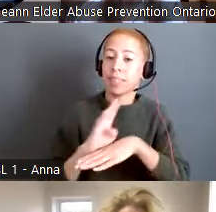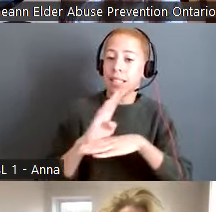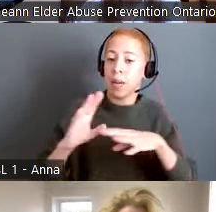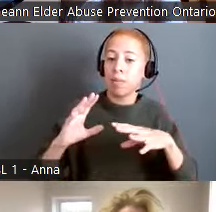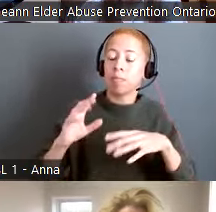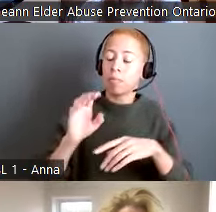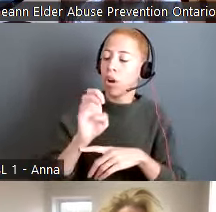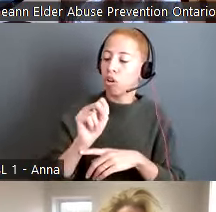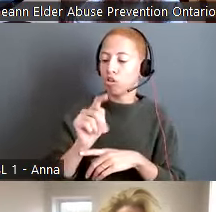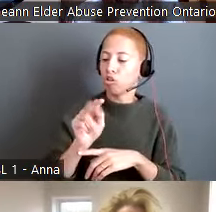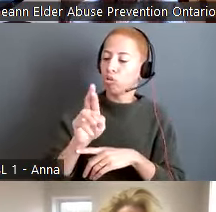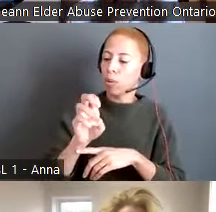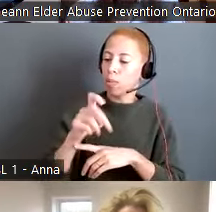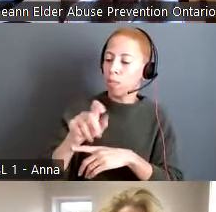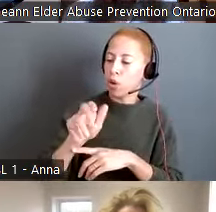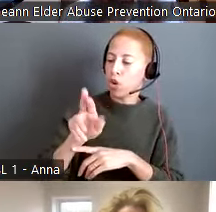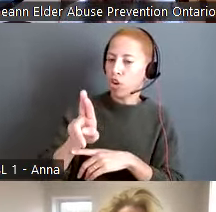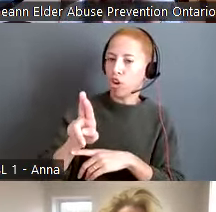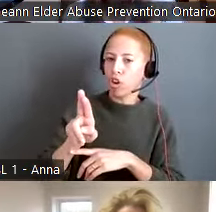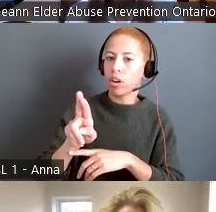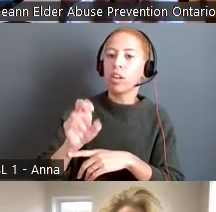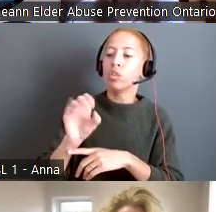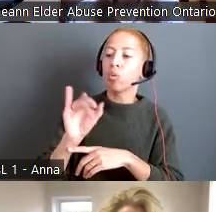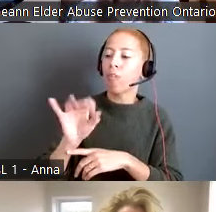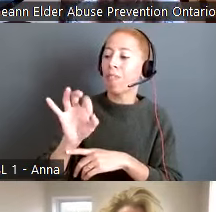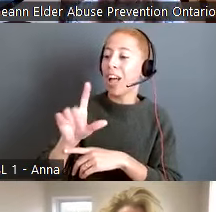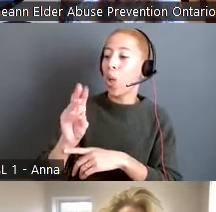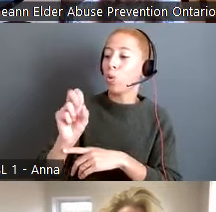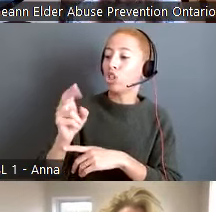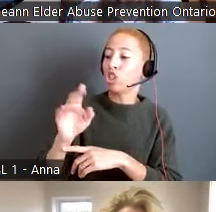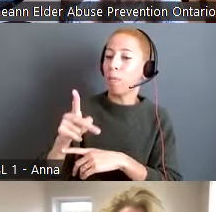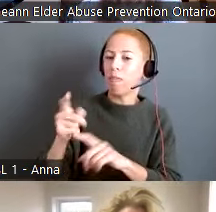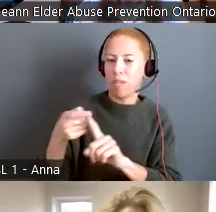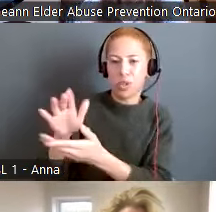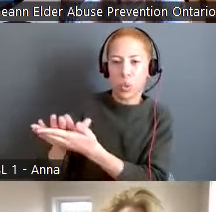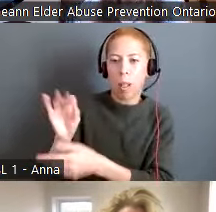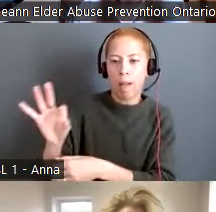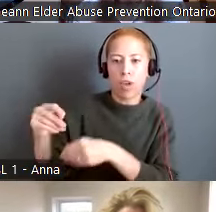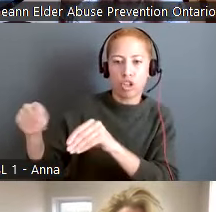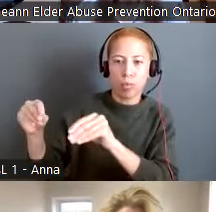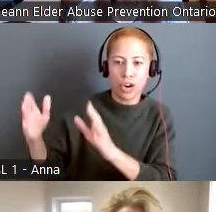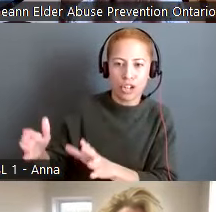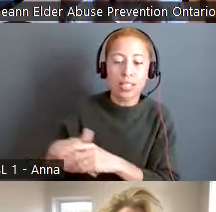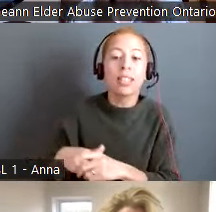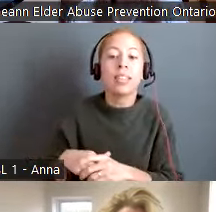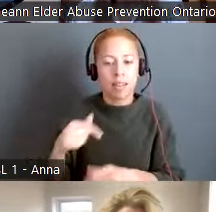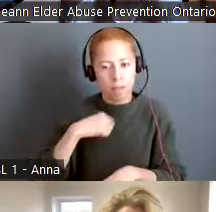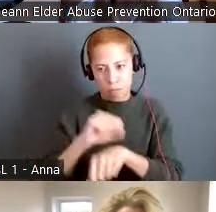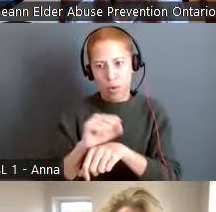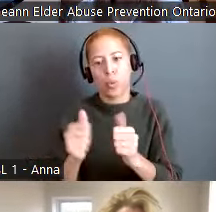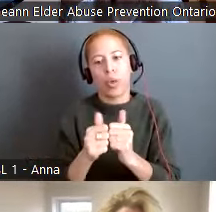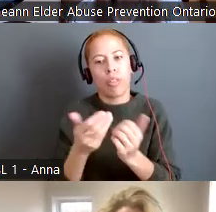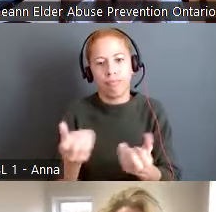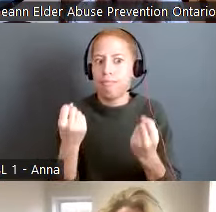the School of Social Entrepreneurs. I've worked with Kathy in many capacities with elder abuse as